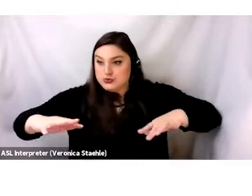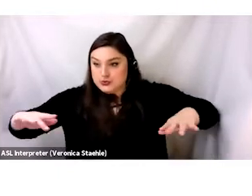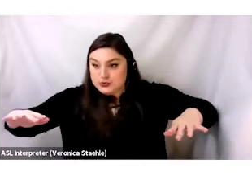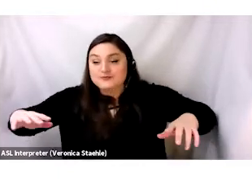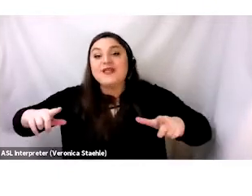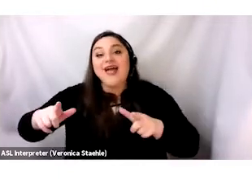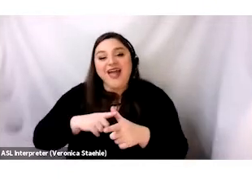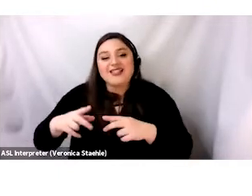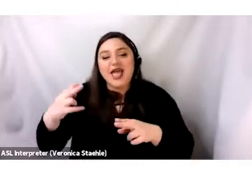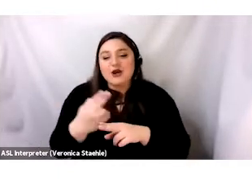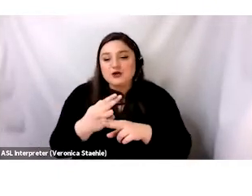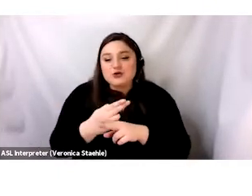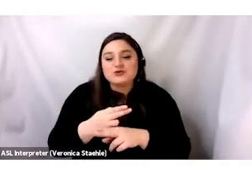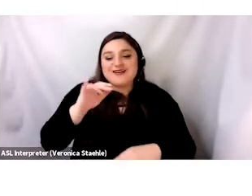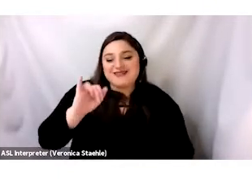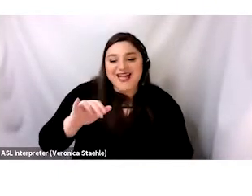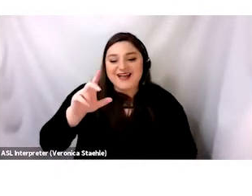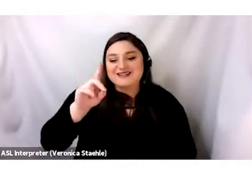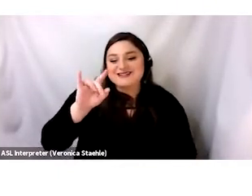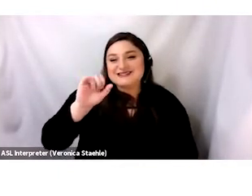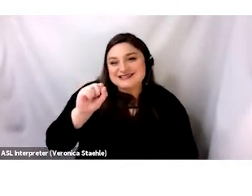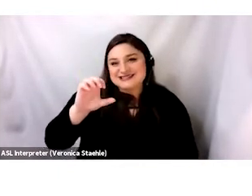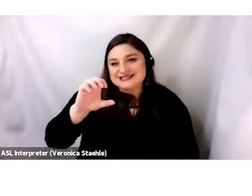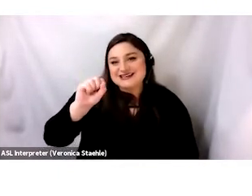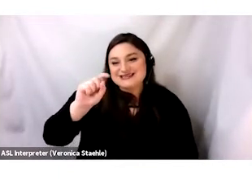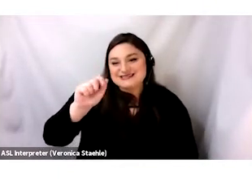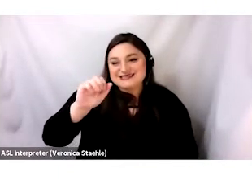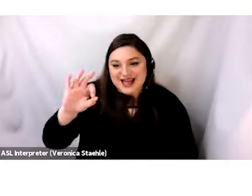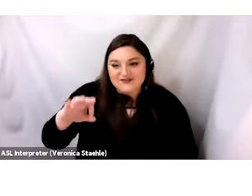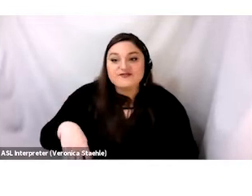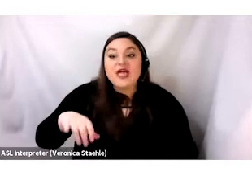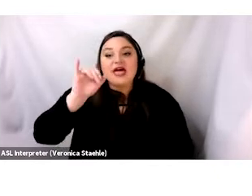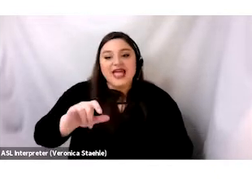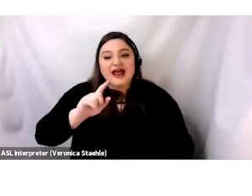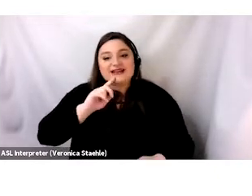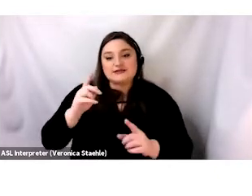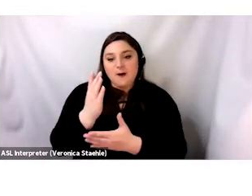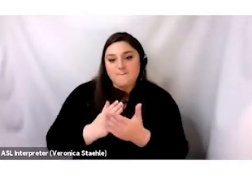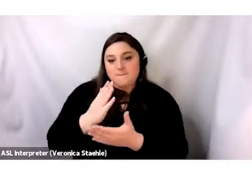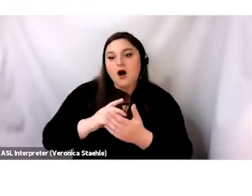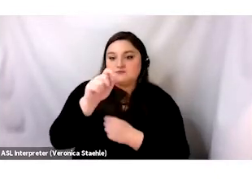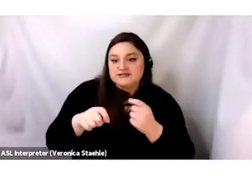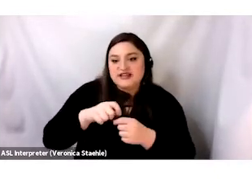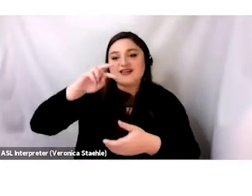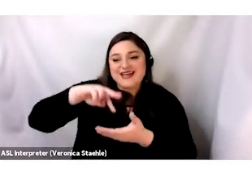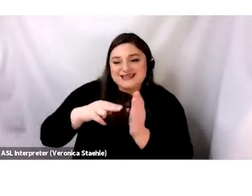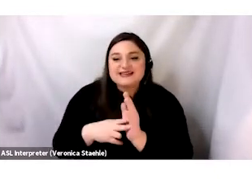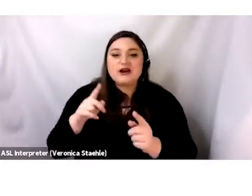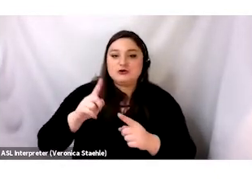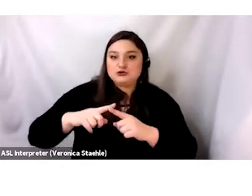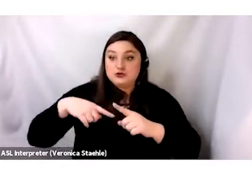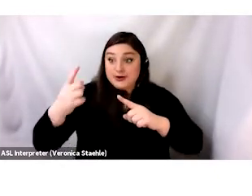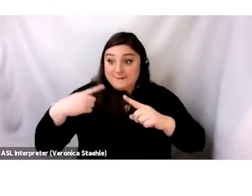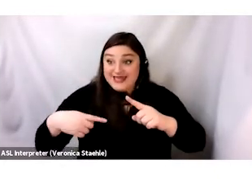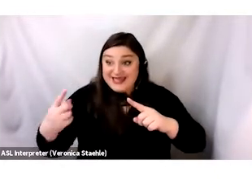on a distaff, which is yet a third tool that was created specifically to spin the fiber, and then a spindle to make the thread, and